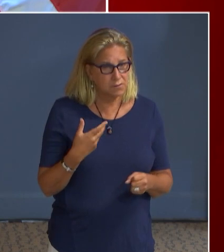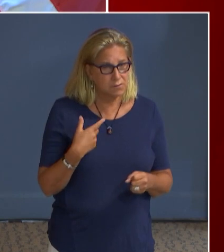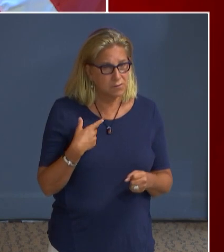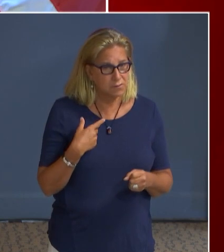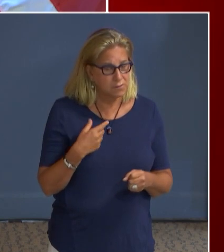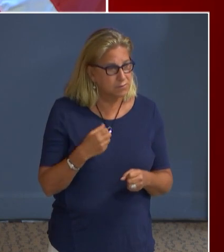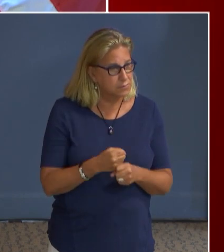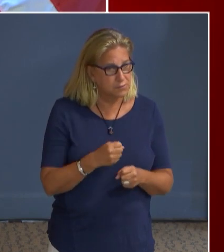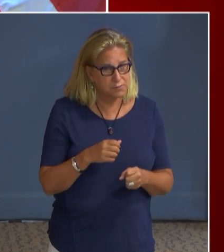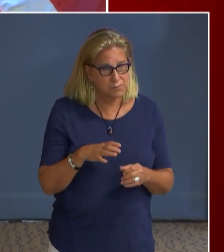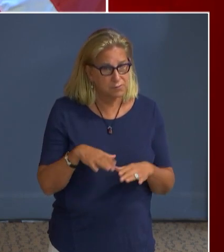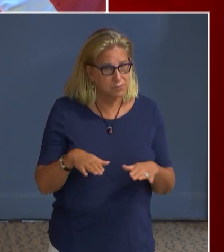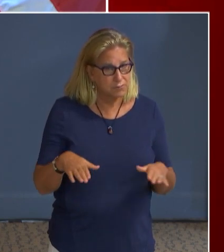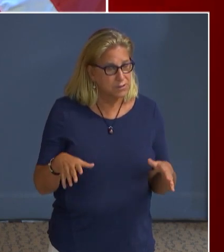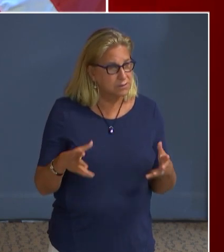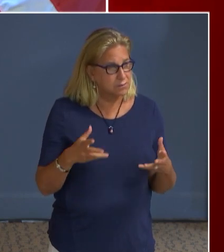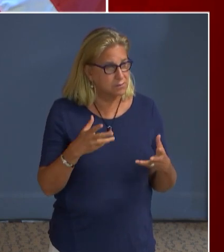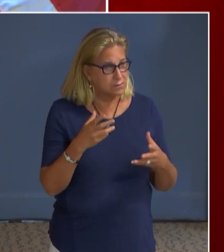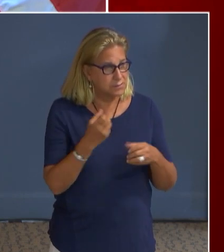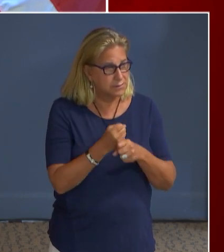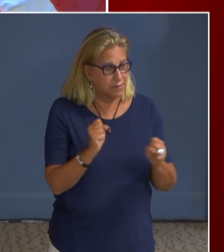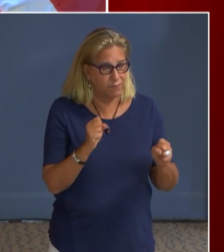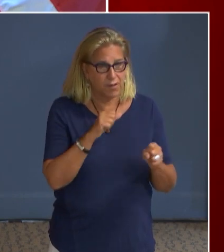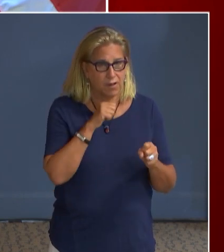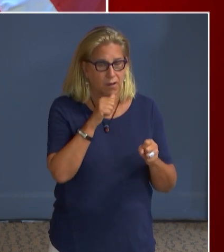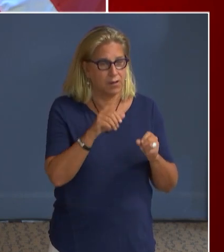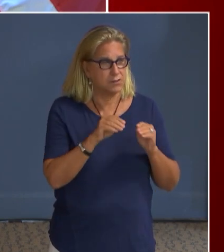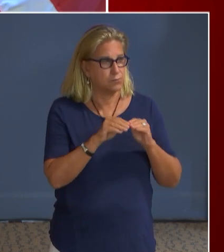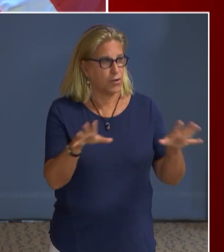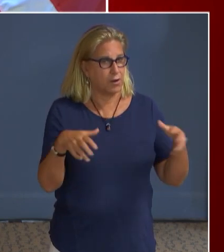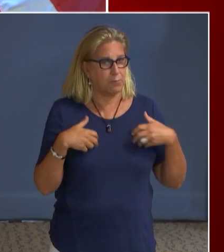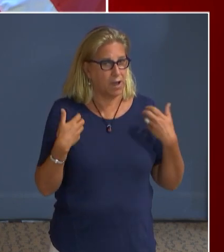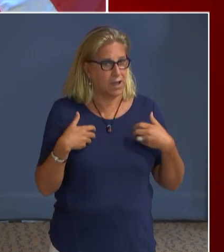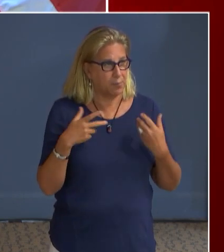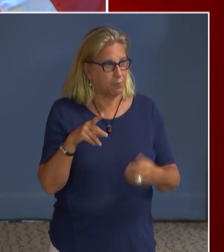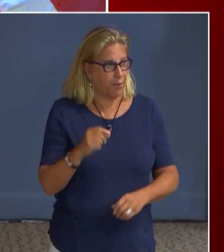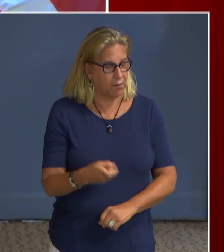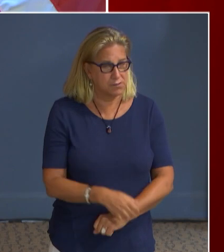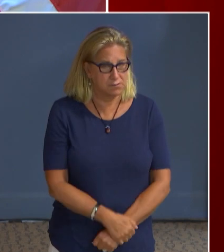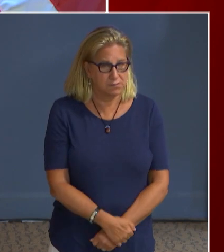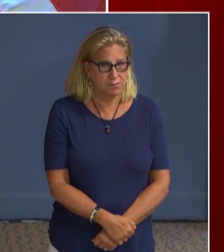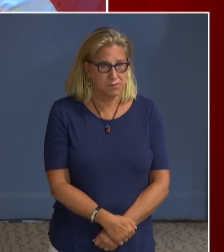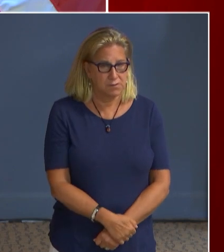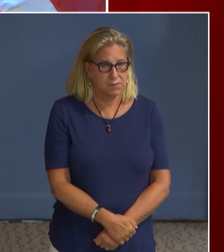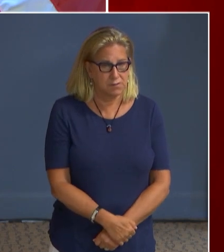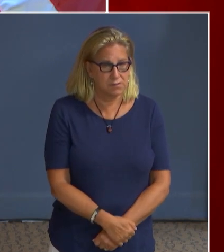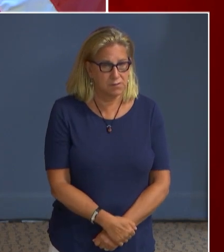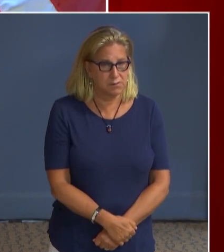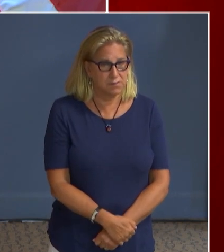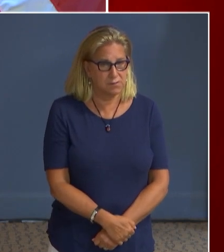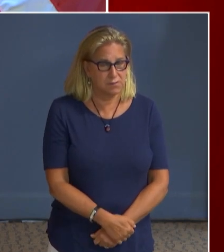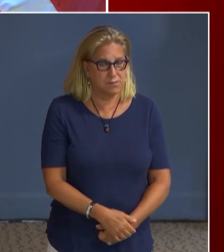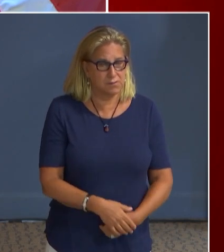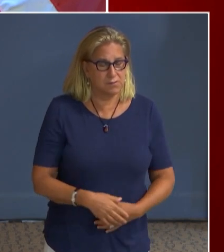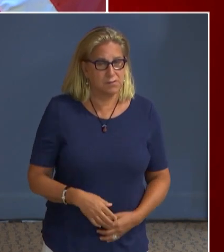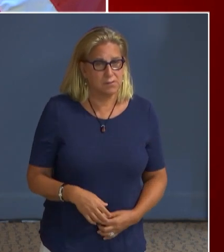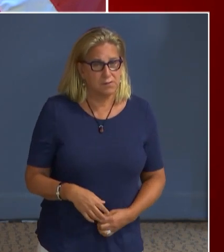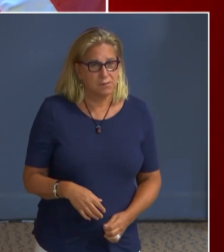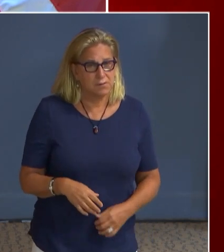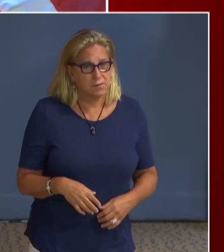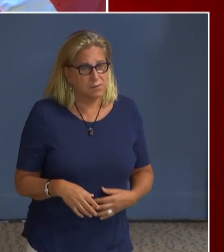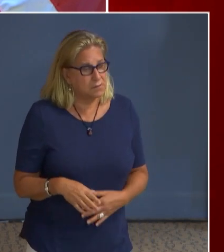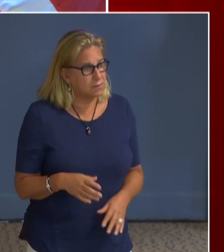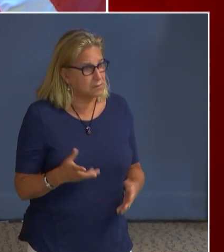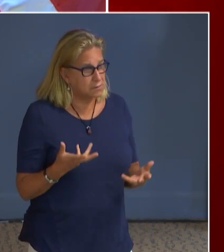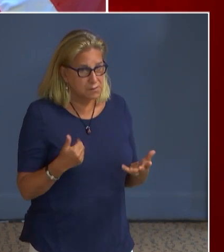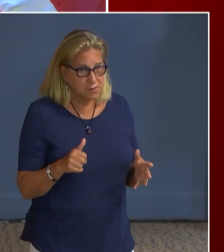of monkeypox? I know it's hard to hear. I'm sorry. That's Yeah. okay. Are there any precautions the city is taking to make sure as this child is